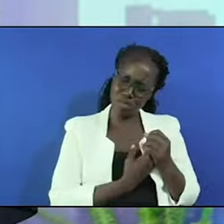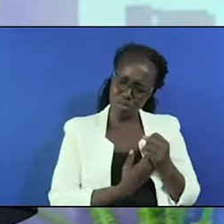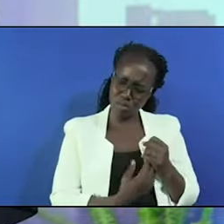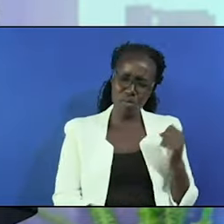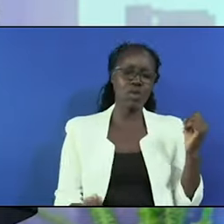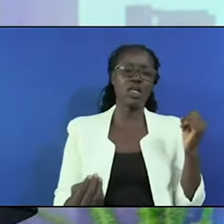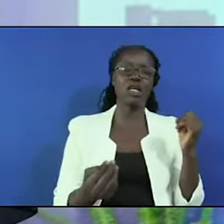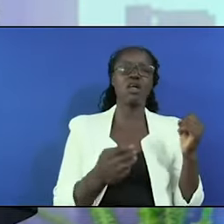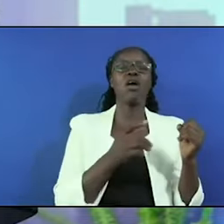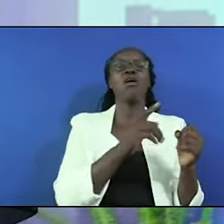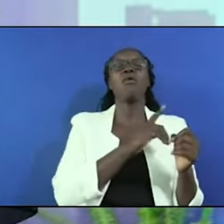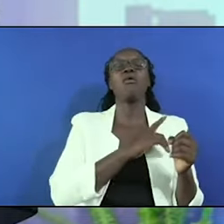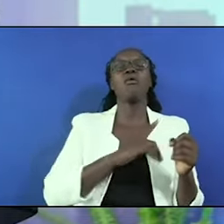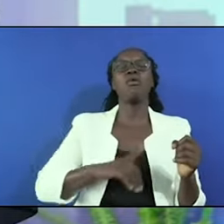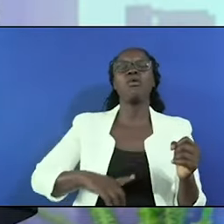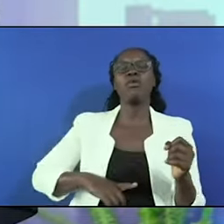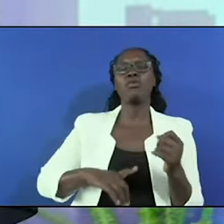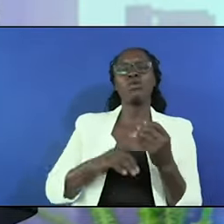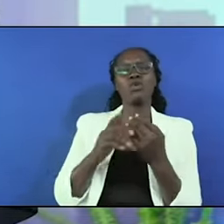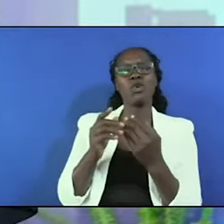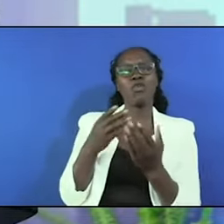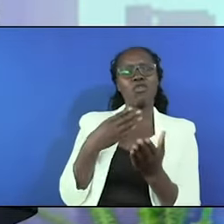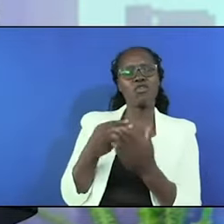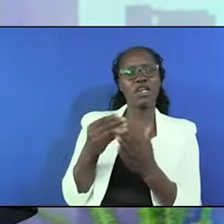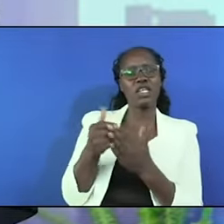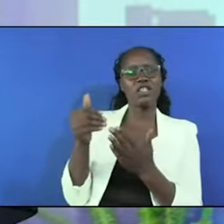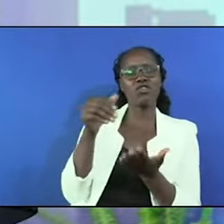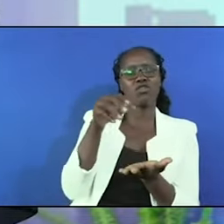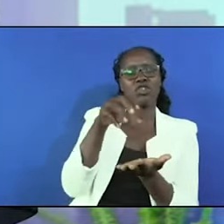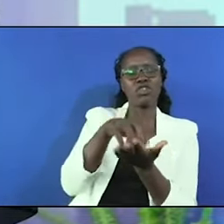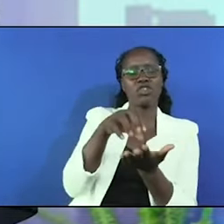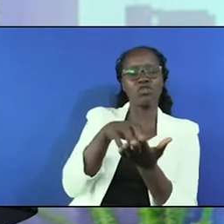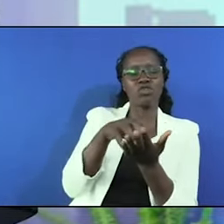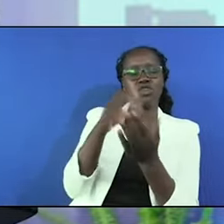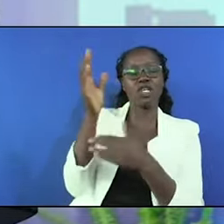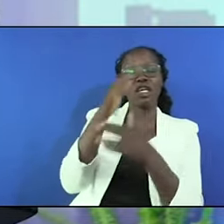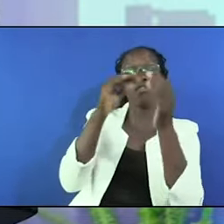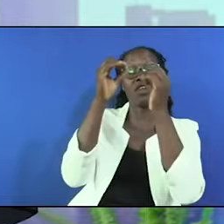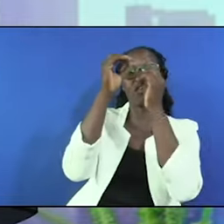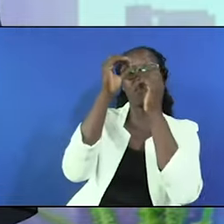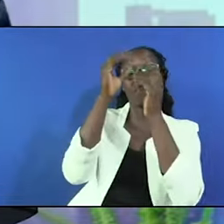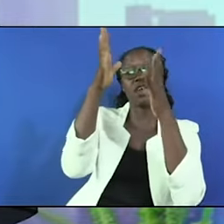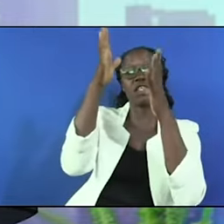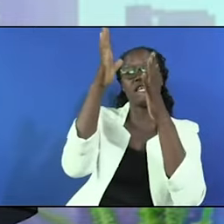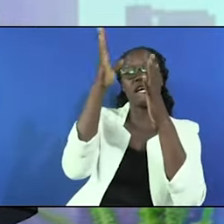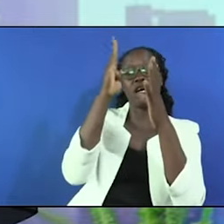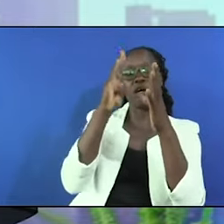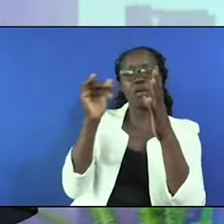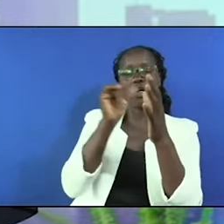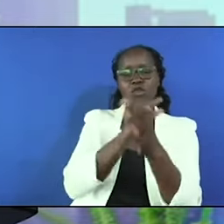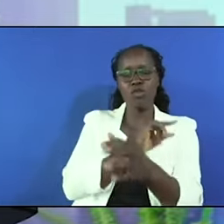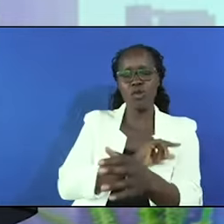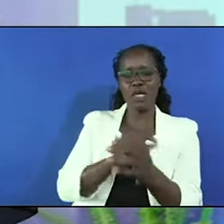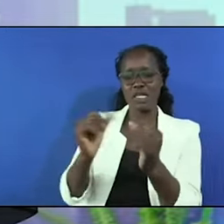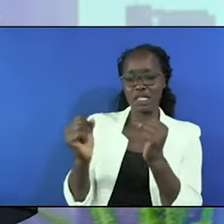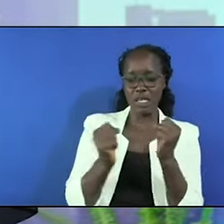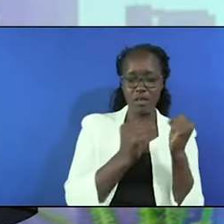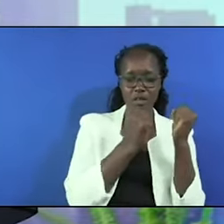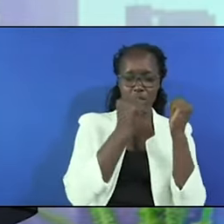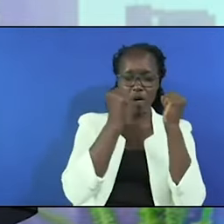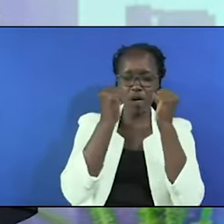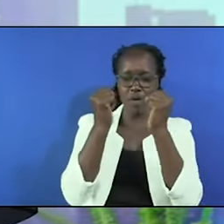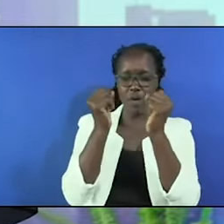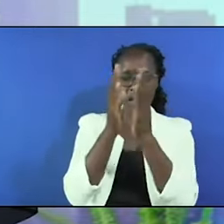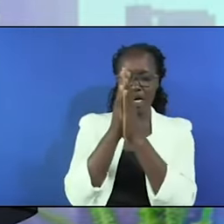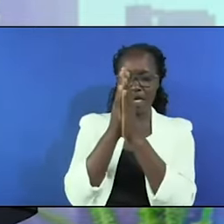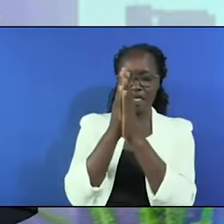oh God, because of their financial situations. And Heavenly Father, by your grace and power